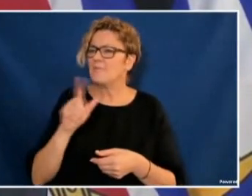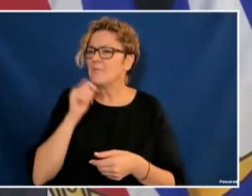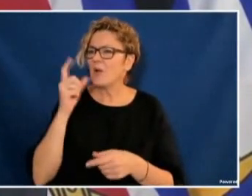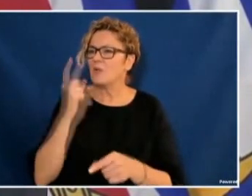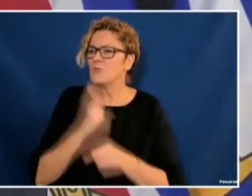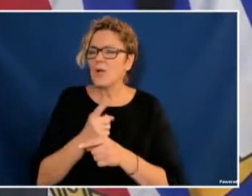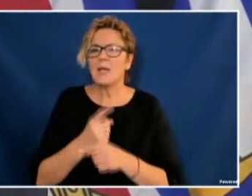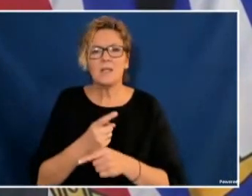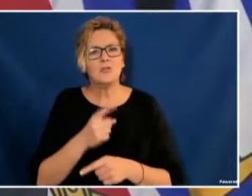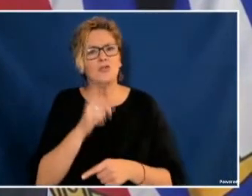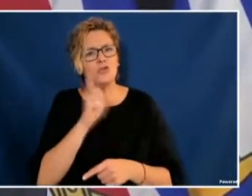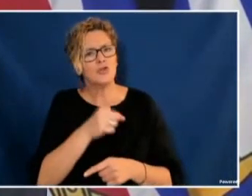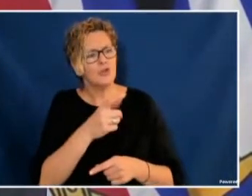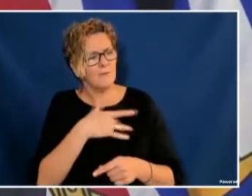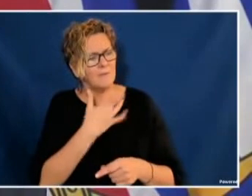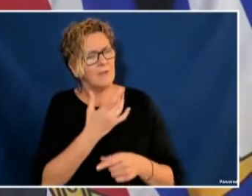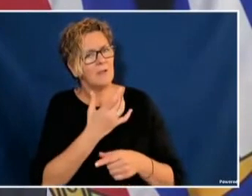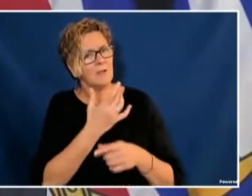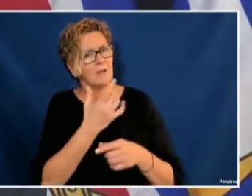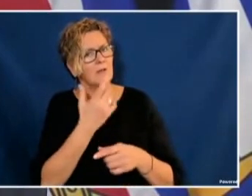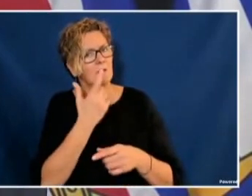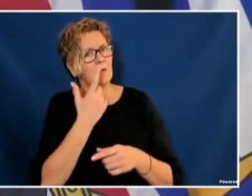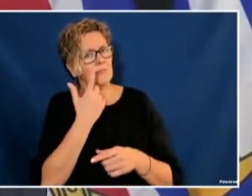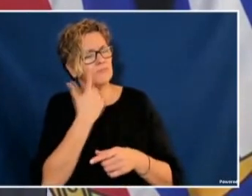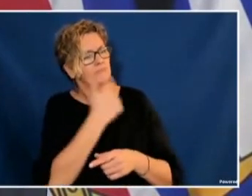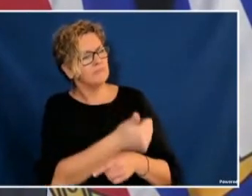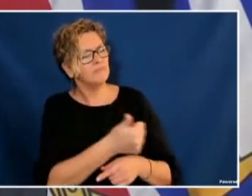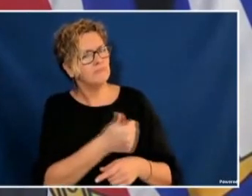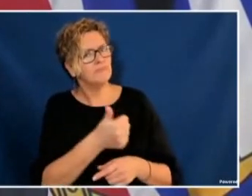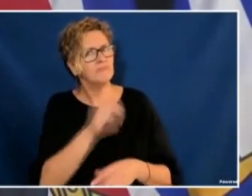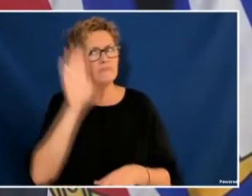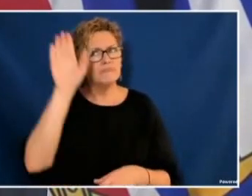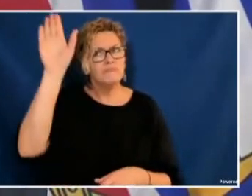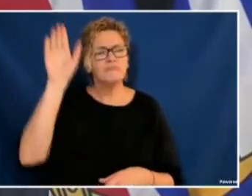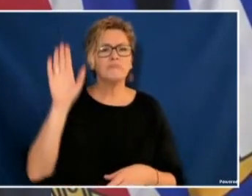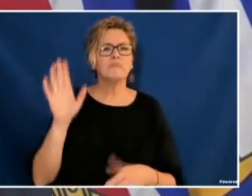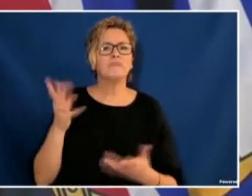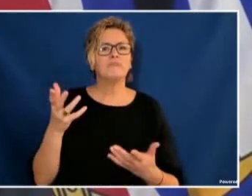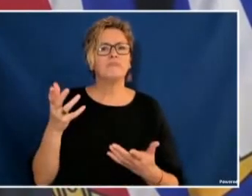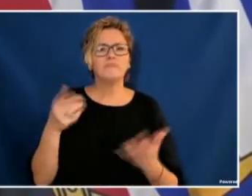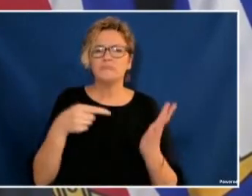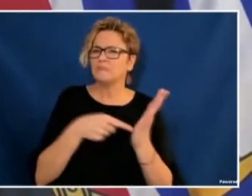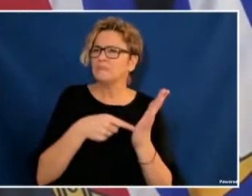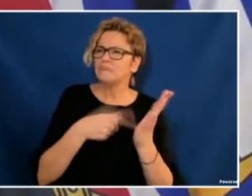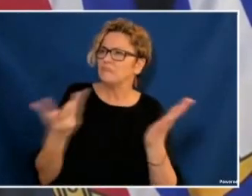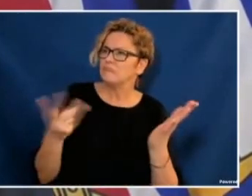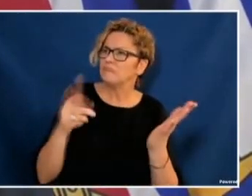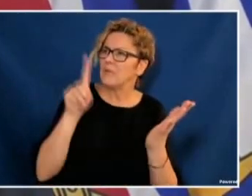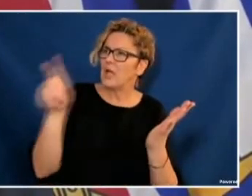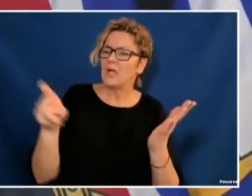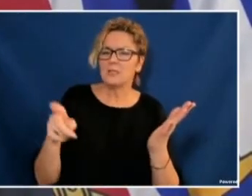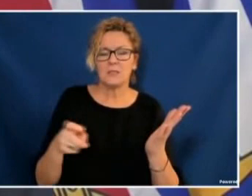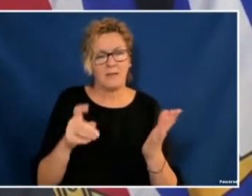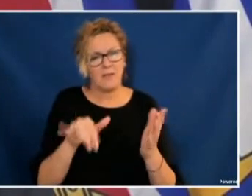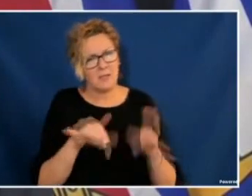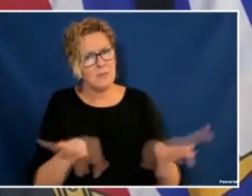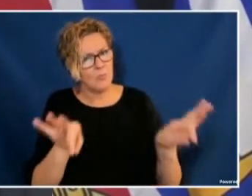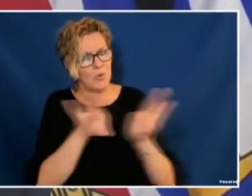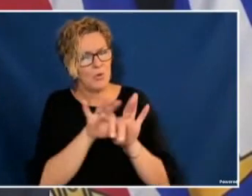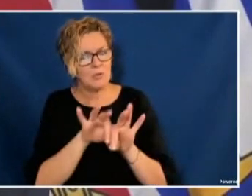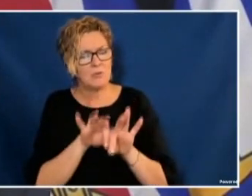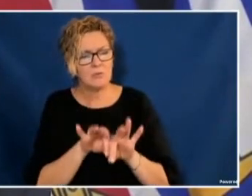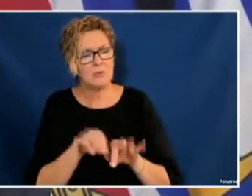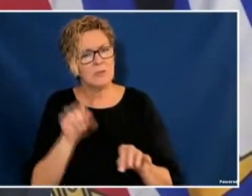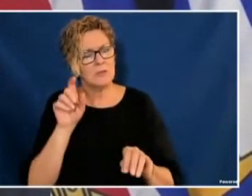changer. Et vous pouvez être sûr de cela. Tina, do you have